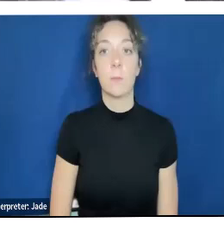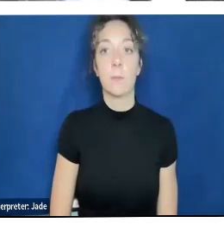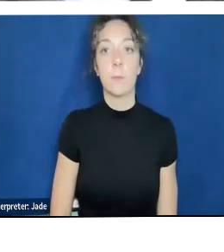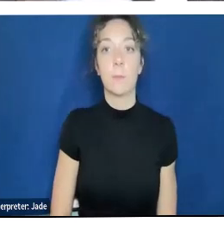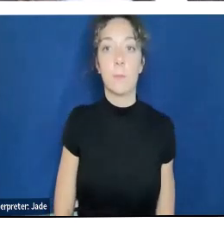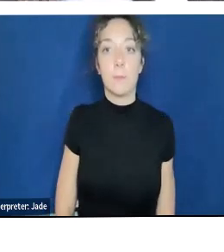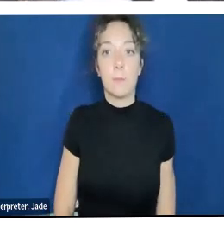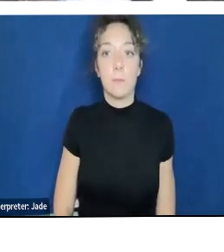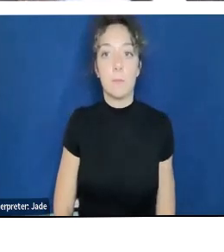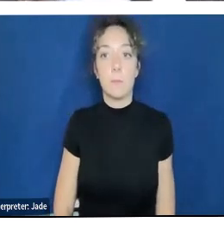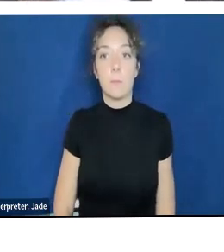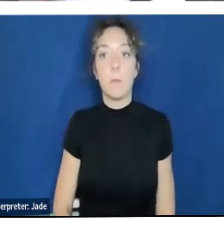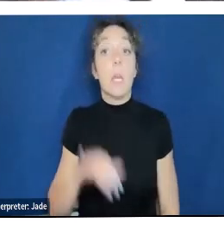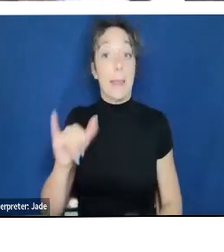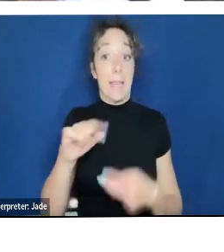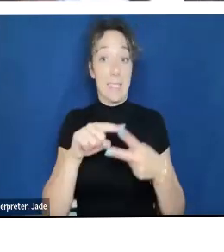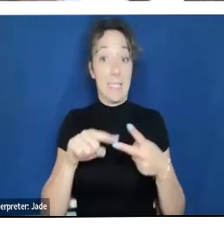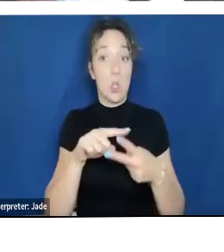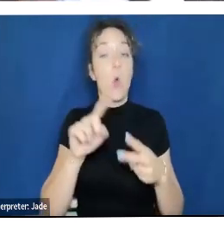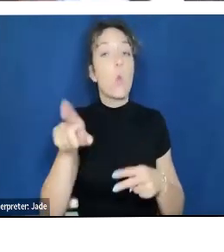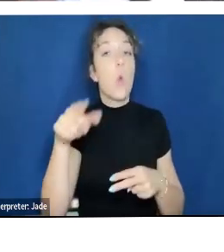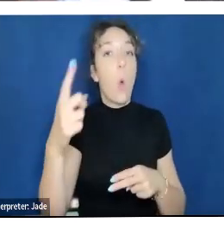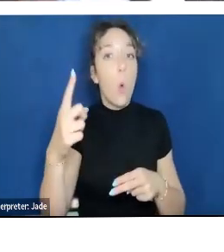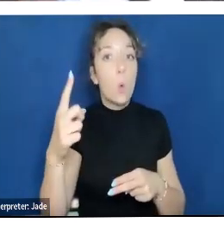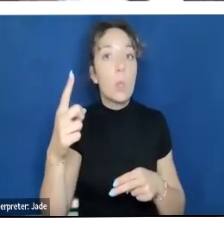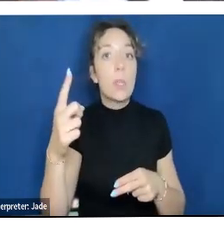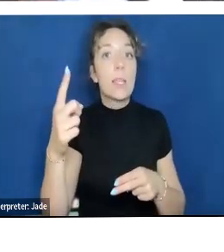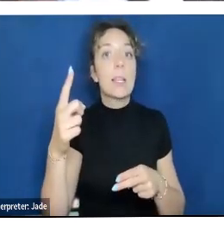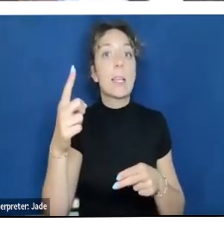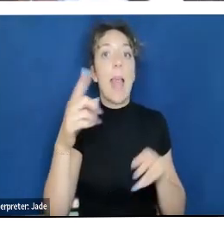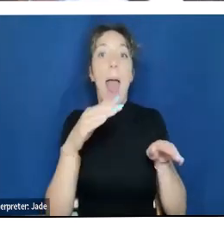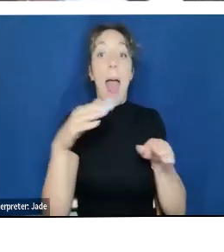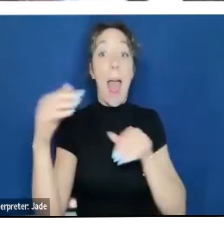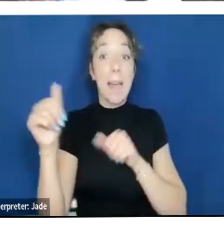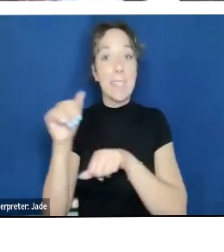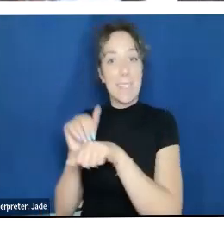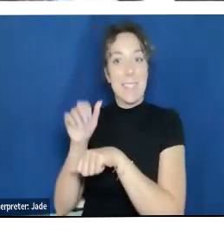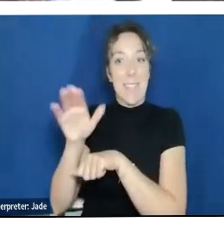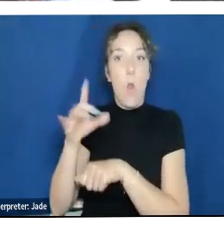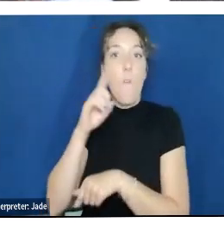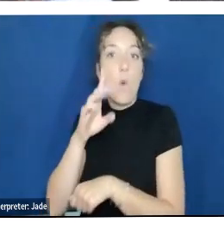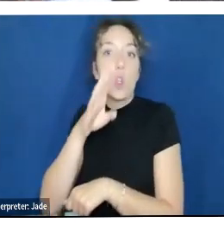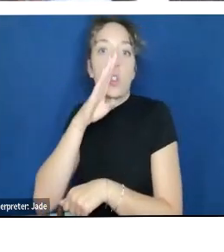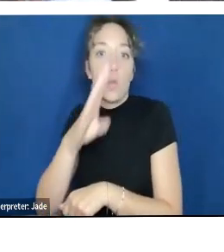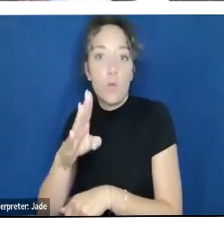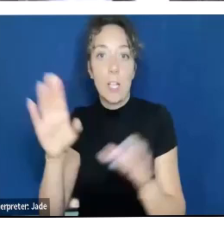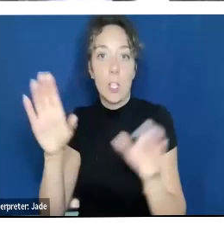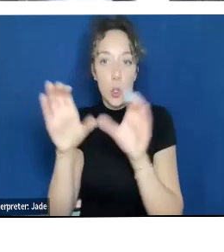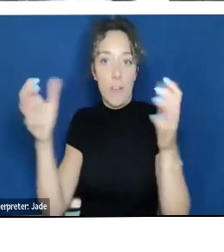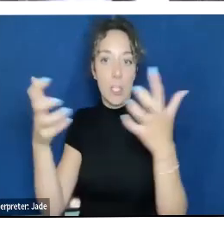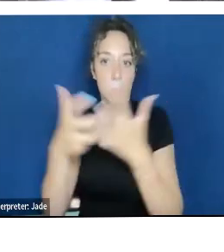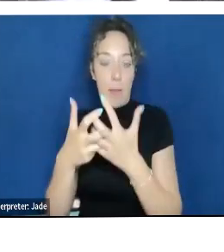Those are the only exits sent over for the direct certification matching. Sorry about that.